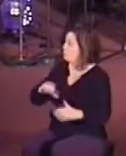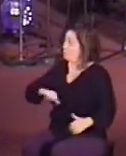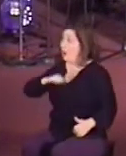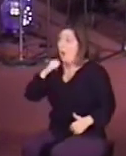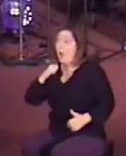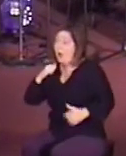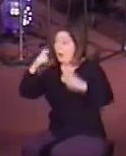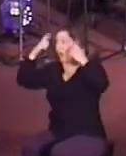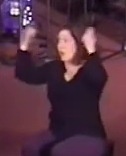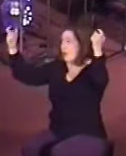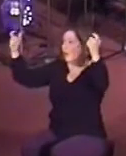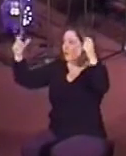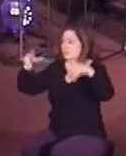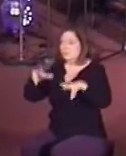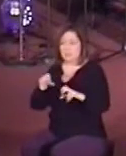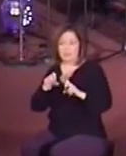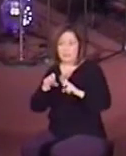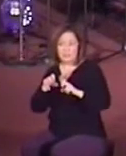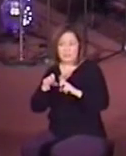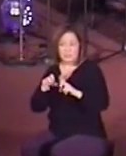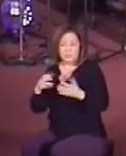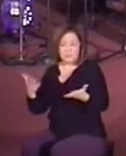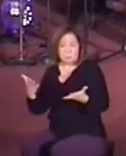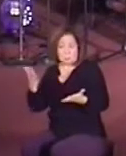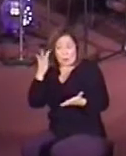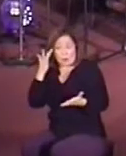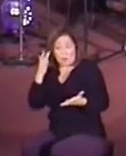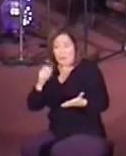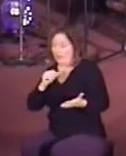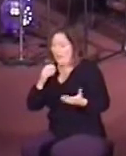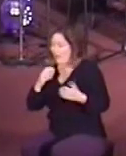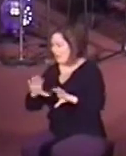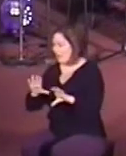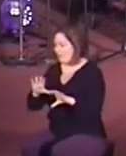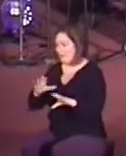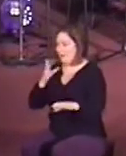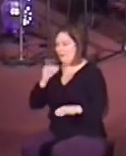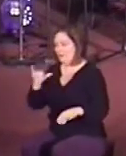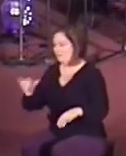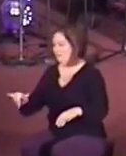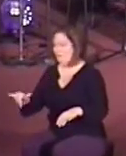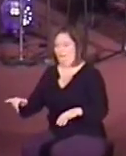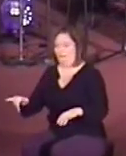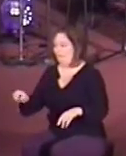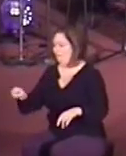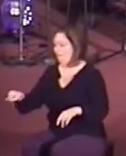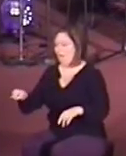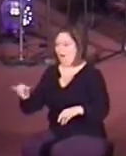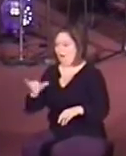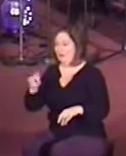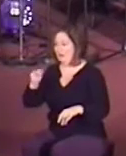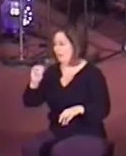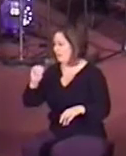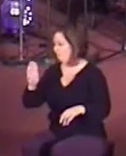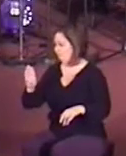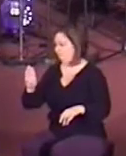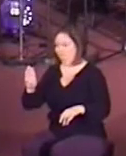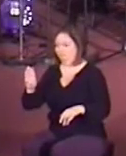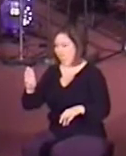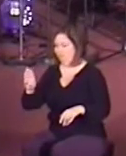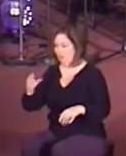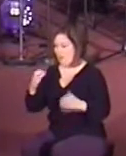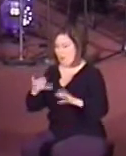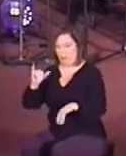Pride, arrogance, selfishness. Because I don't want to be through that trouble. I don't want to go through that trouble. I don't want to experience